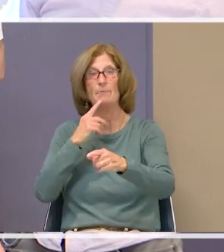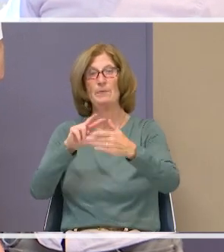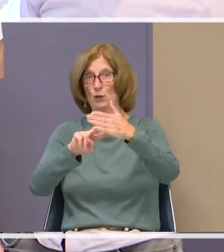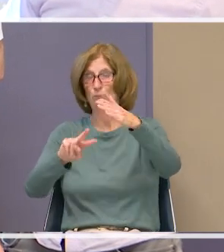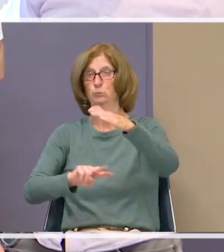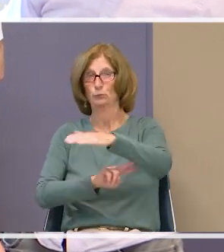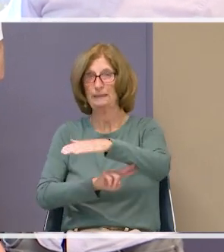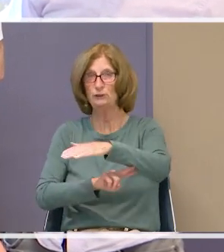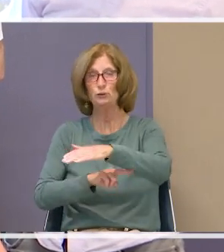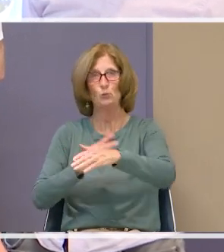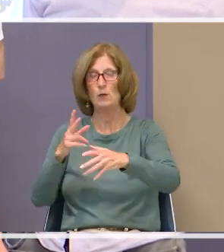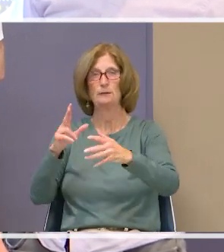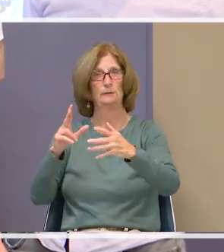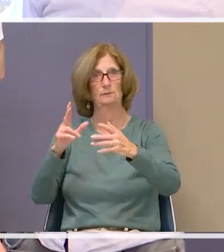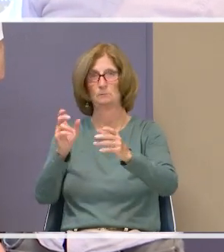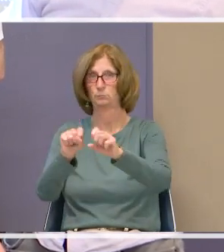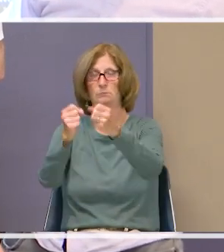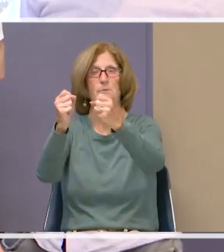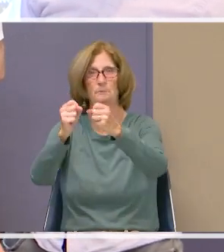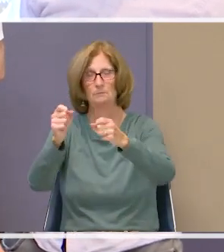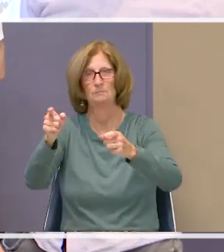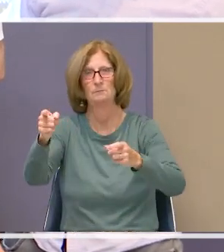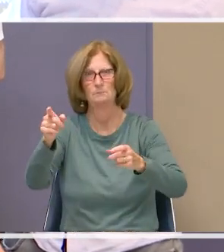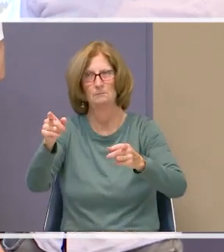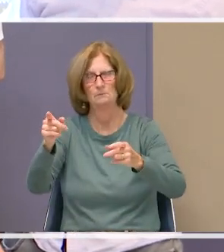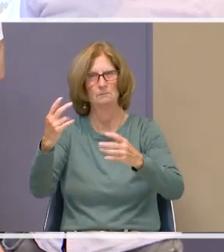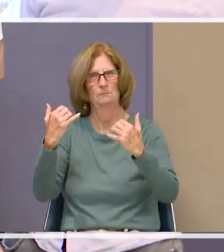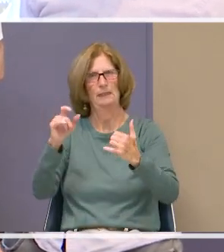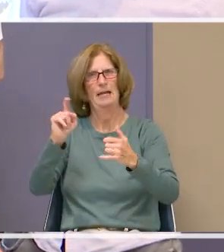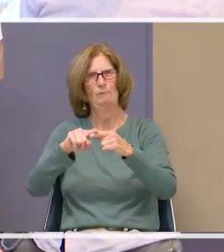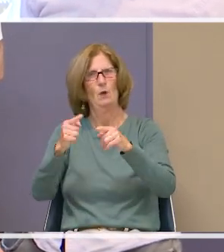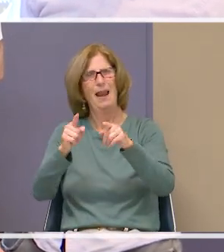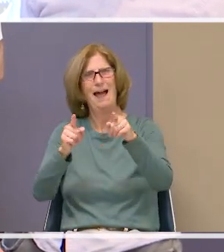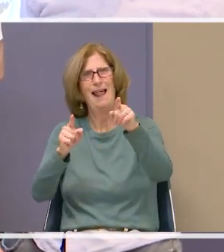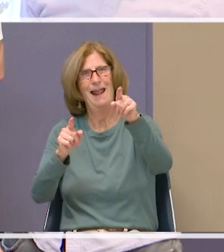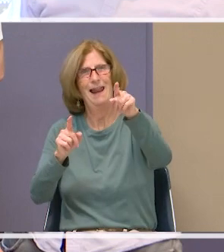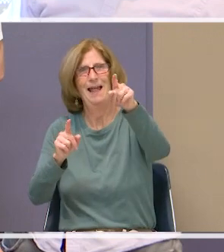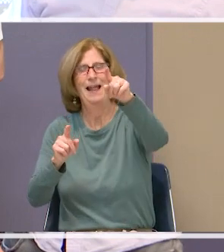to going that way. Sure. And it's like, why do I have to go all the way down East End